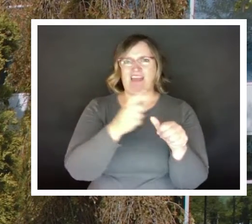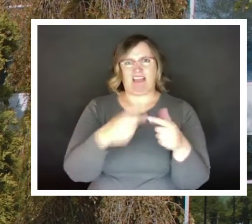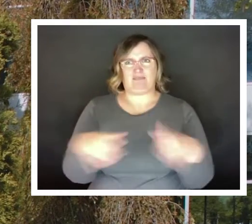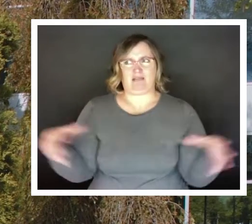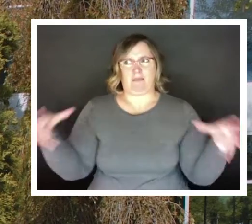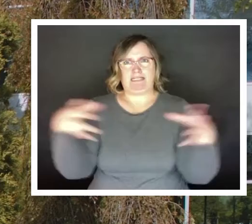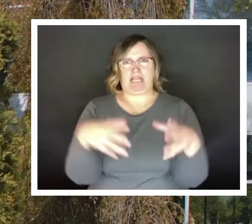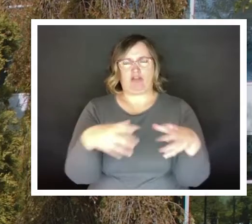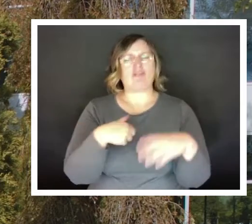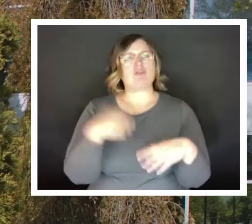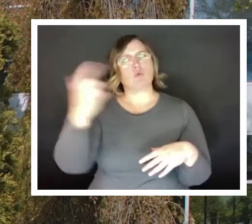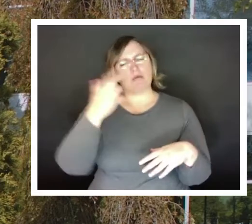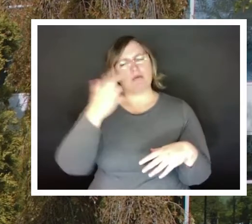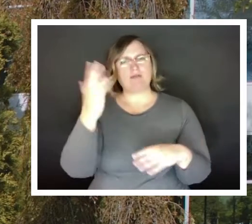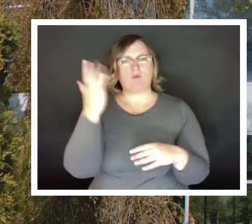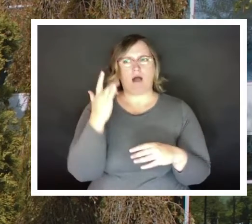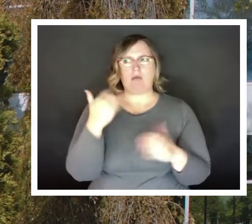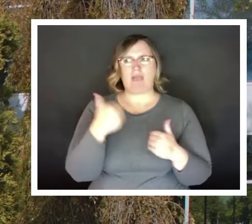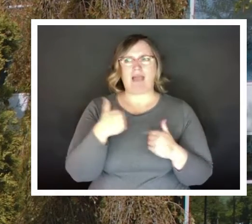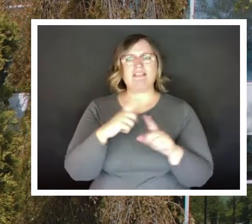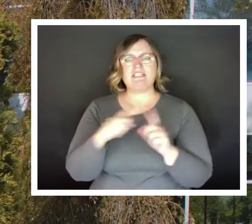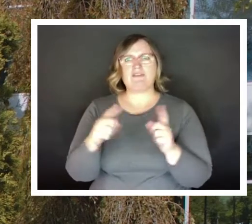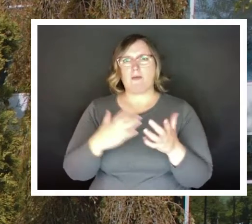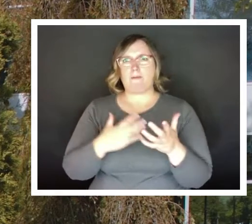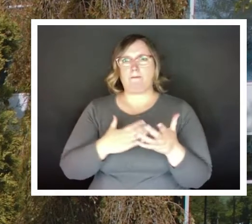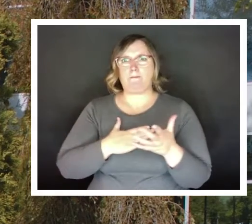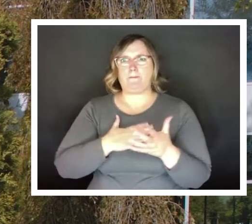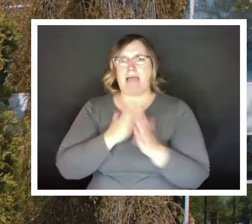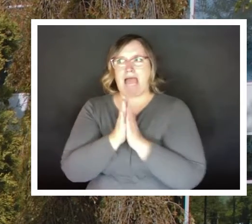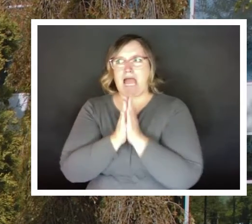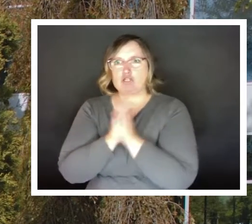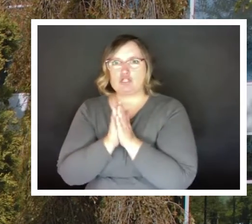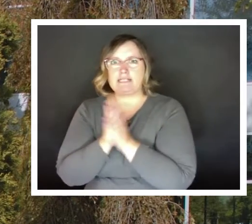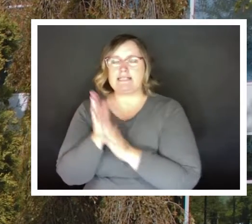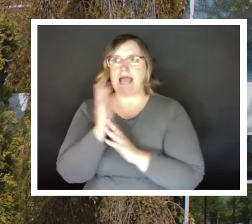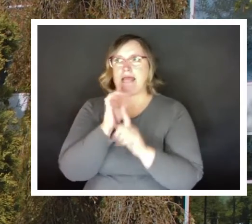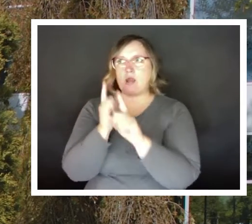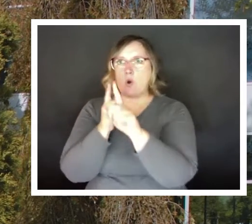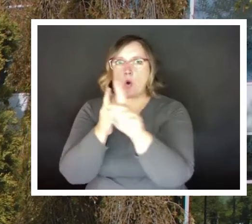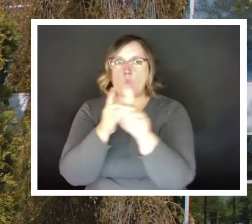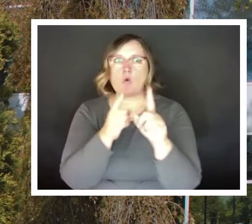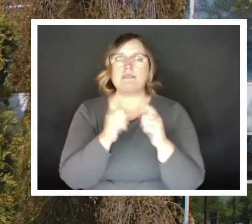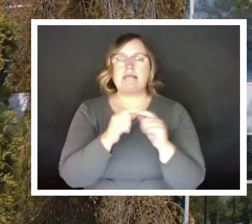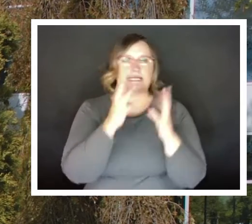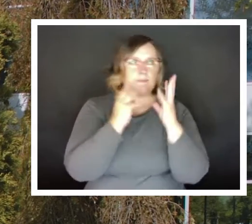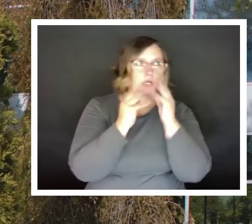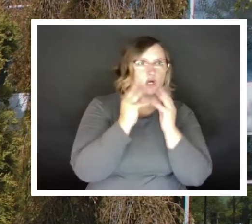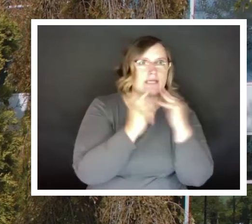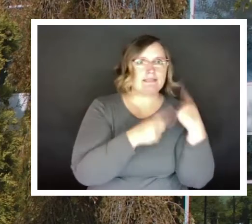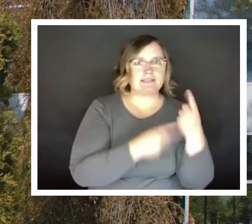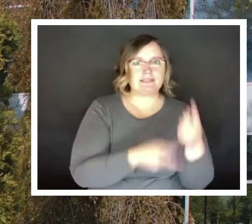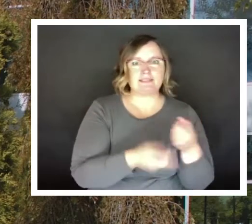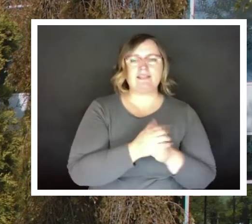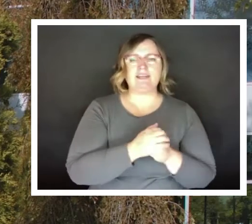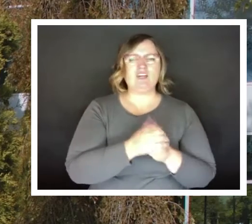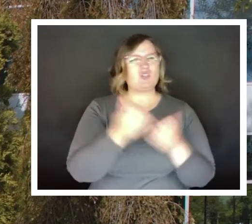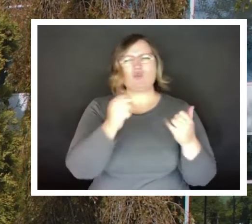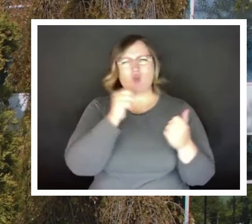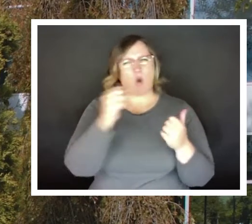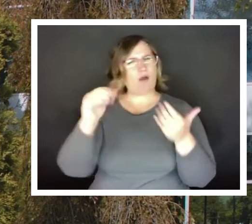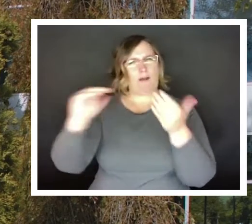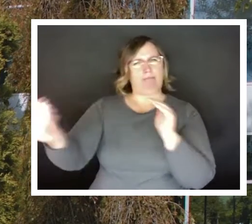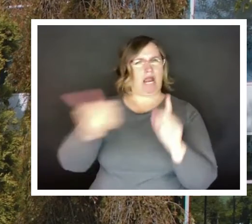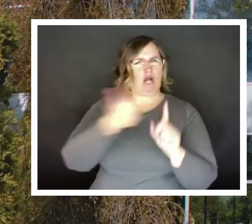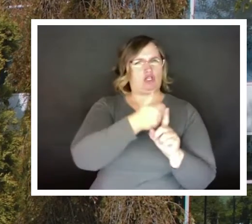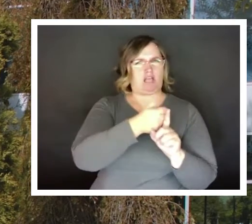there's a reason that we all have different passions and perspectives and aspirations and experiences. So try not to compare yourself to someone